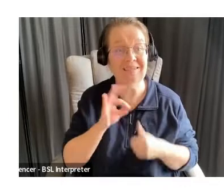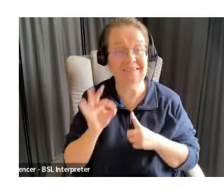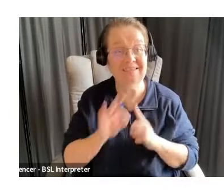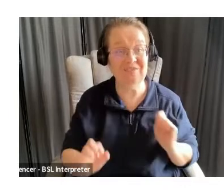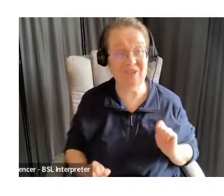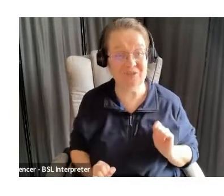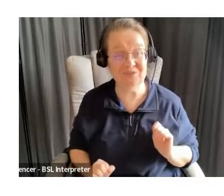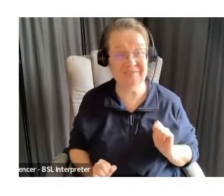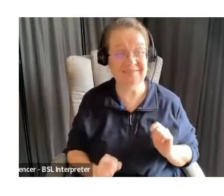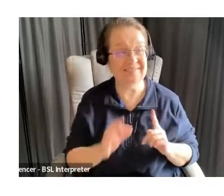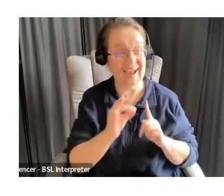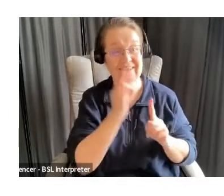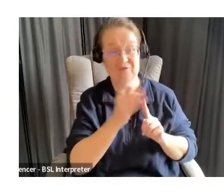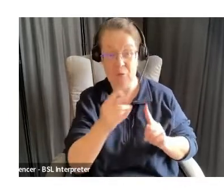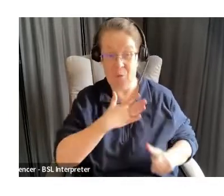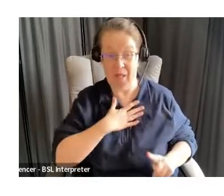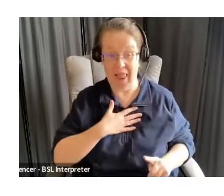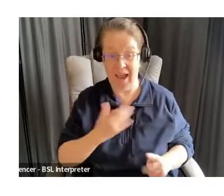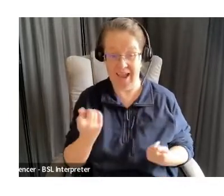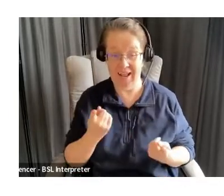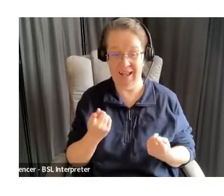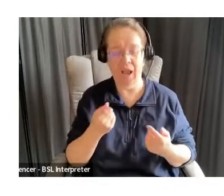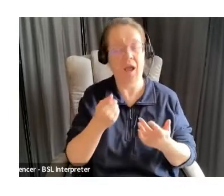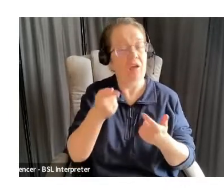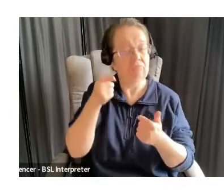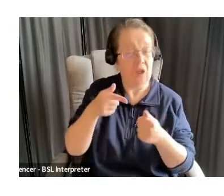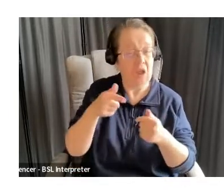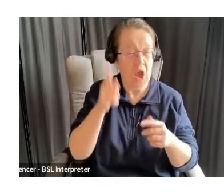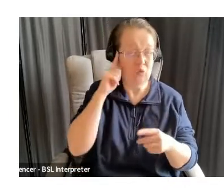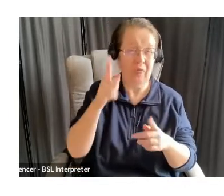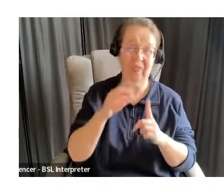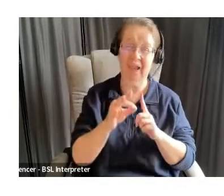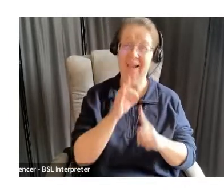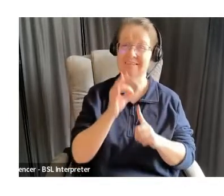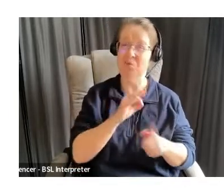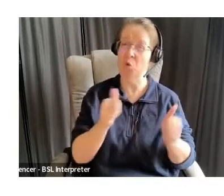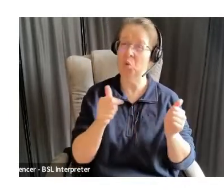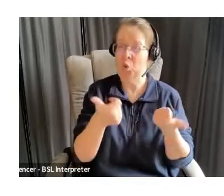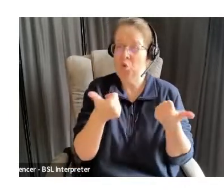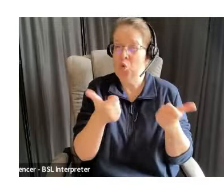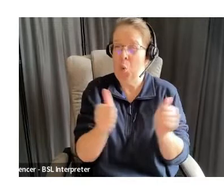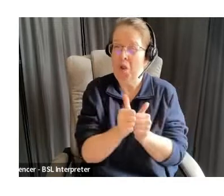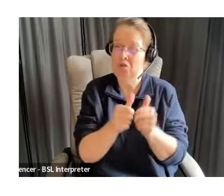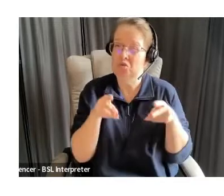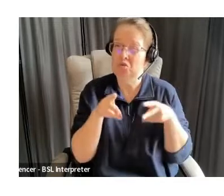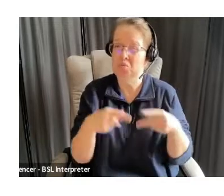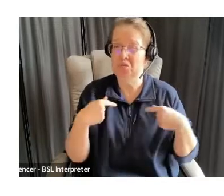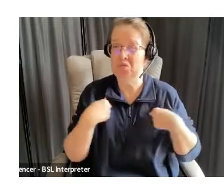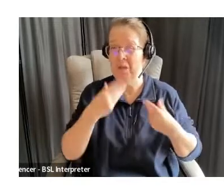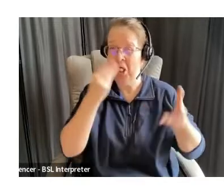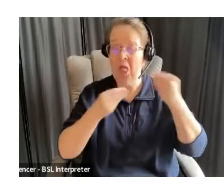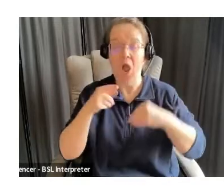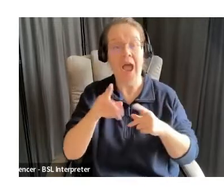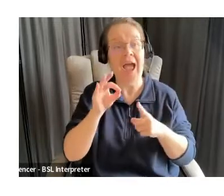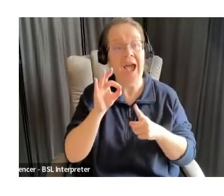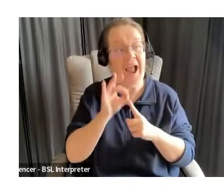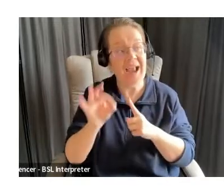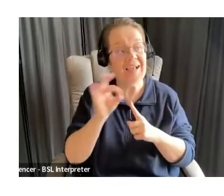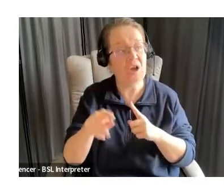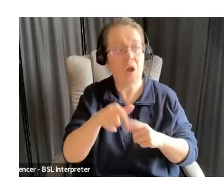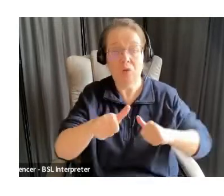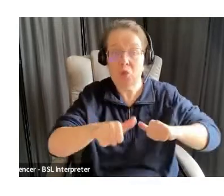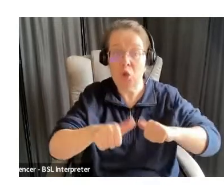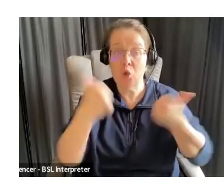it a meaningful way to test your suitability? What do you think? Do you think that interviews are a really